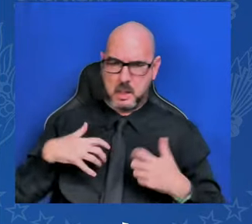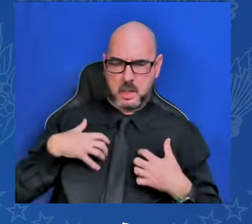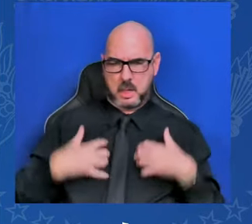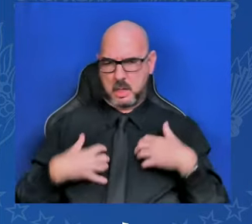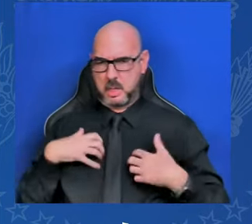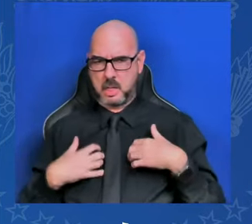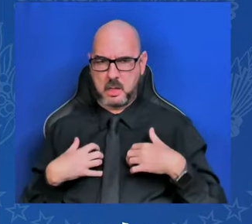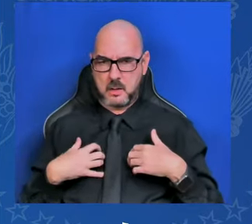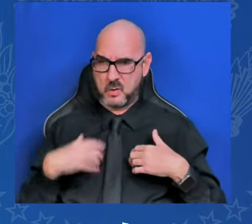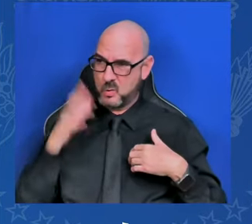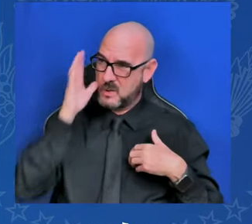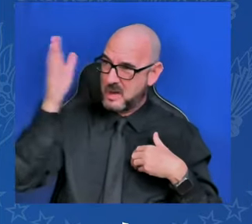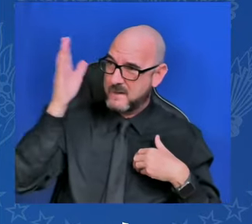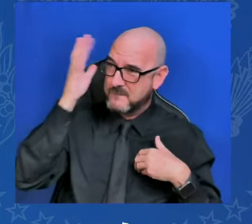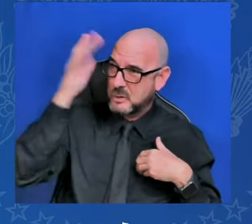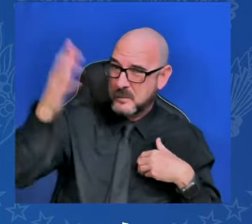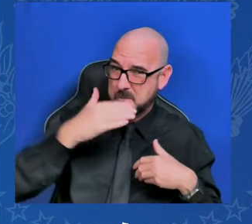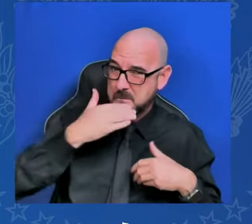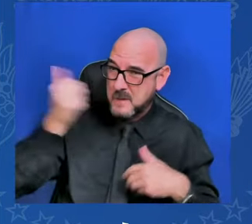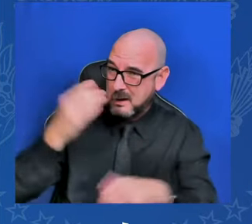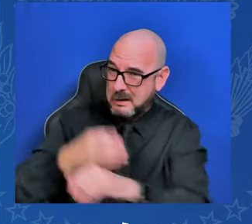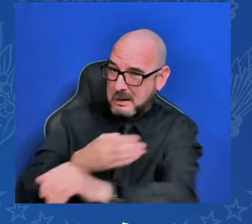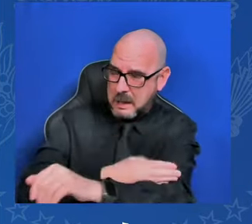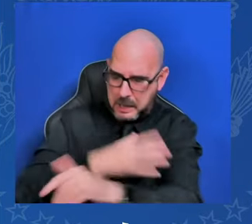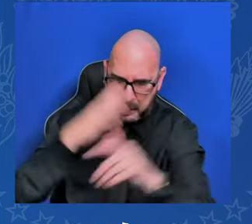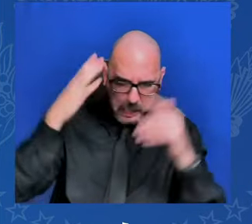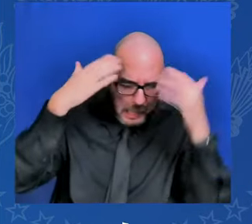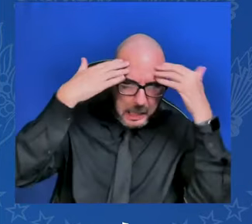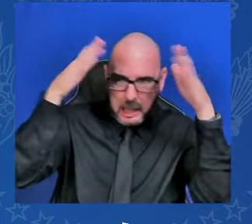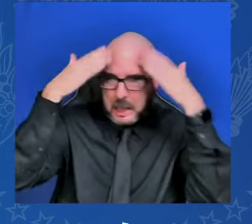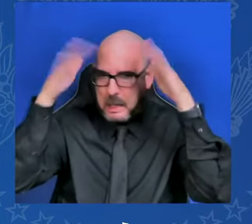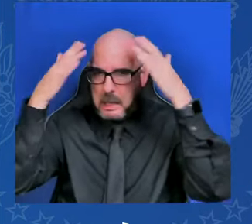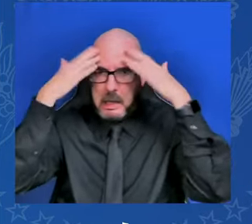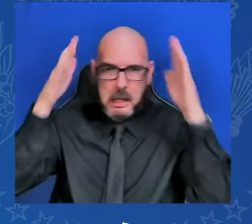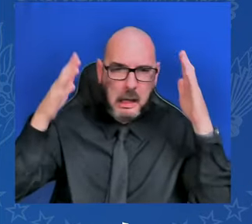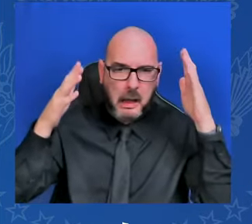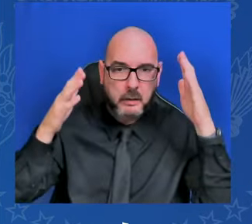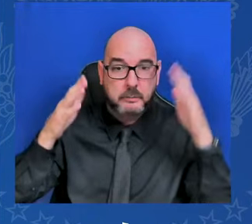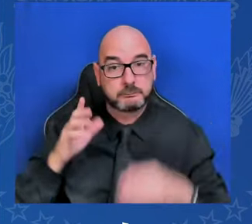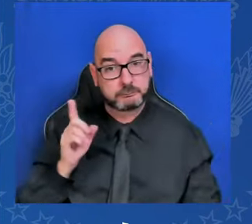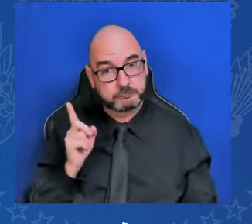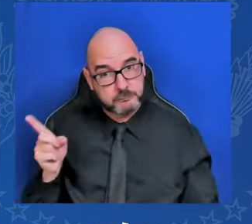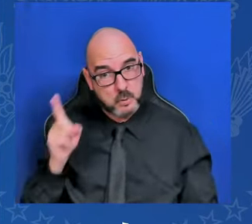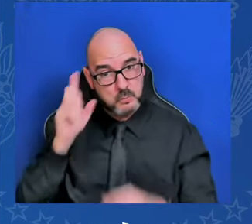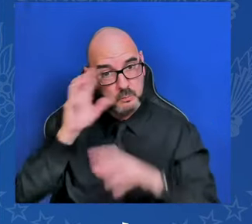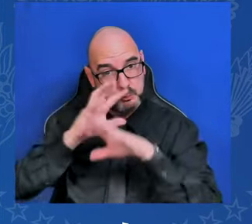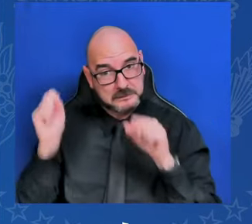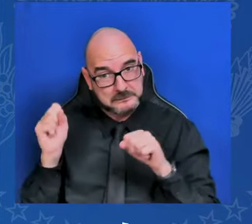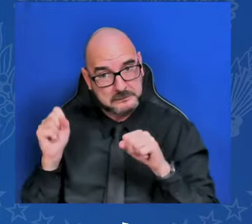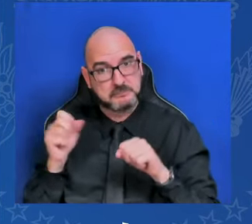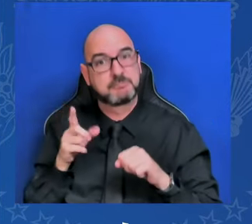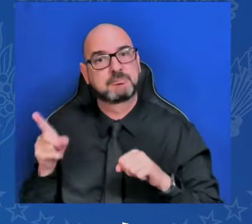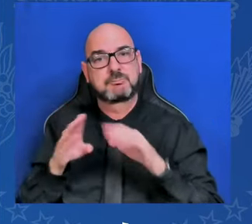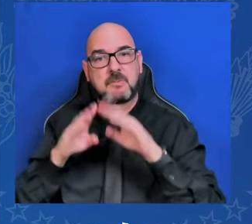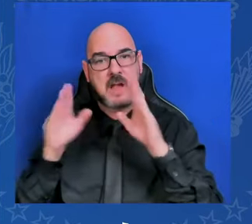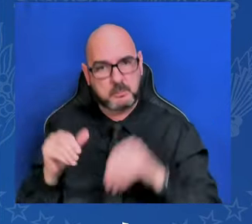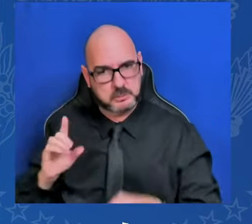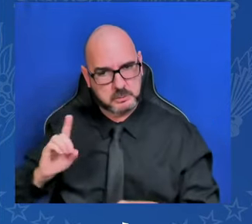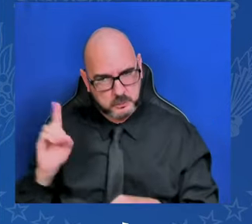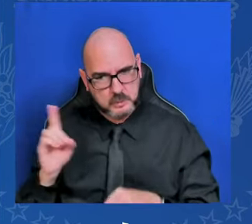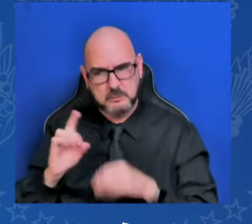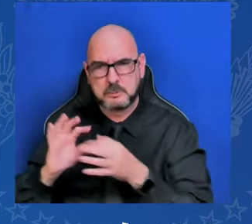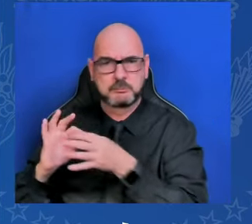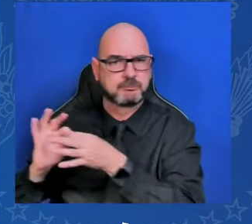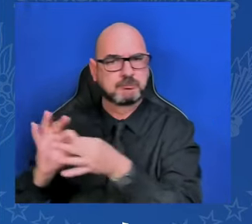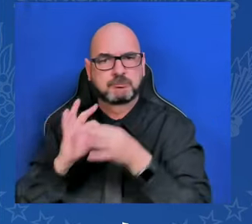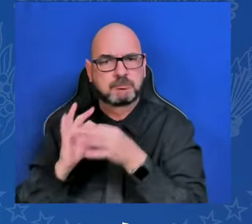situation. Because of the leadership of President Joe Biden, working with House Democrats, we invested in the largest way